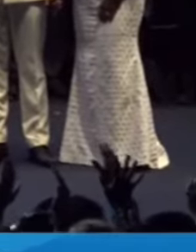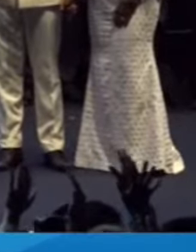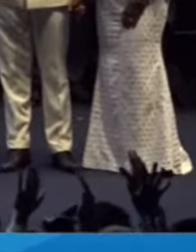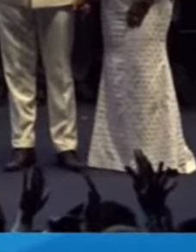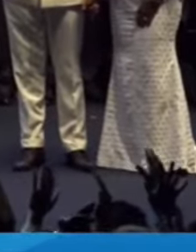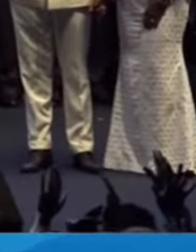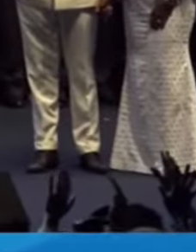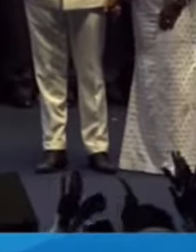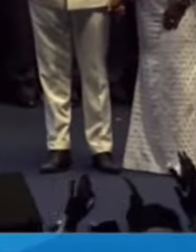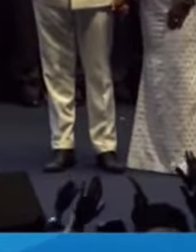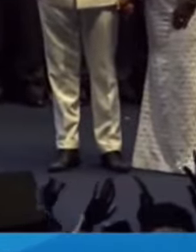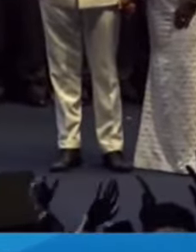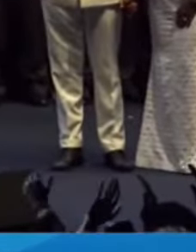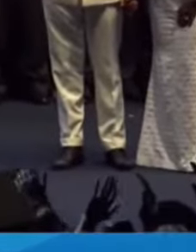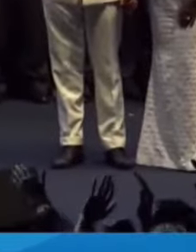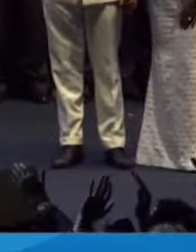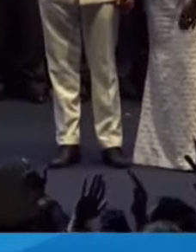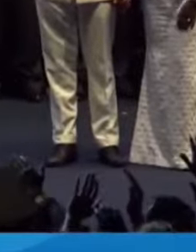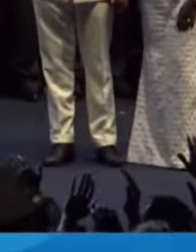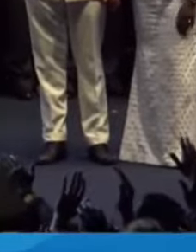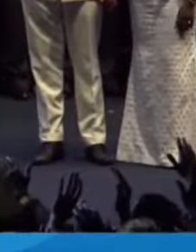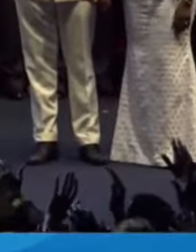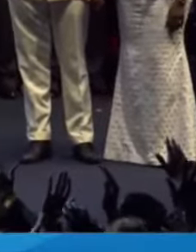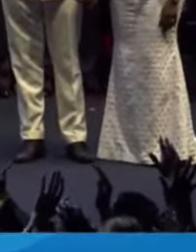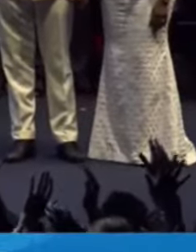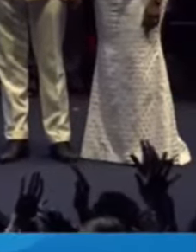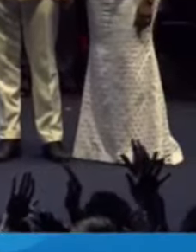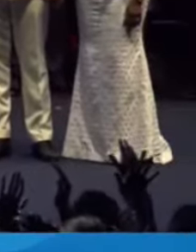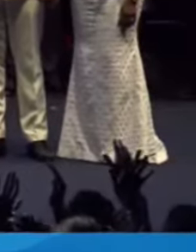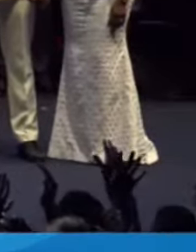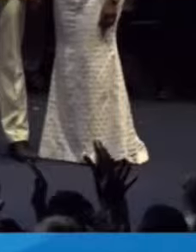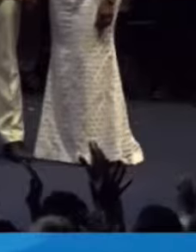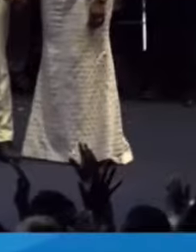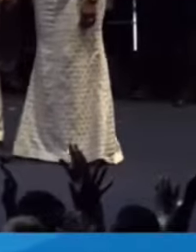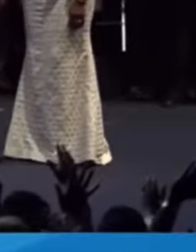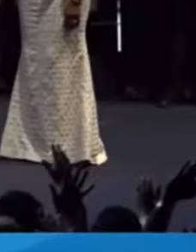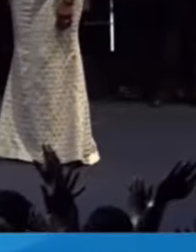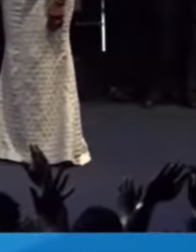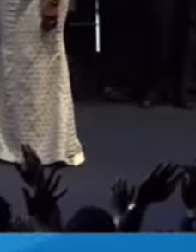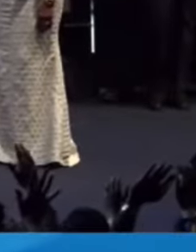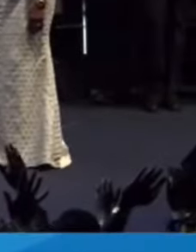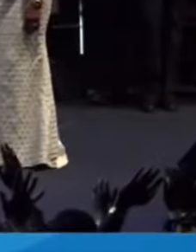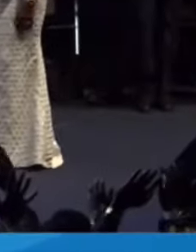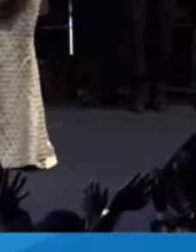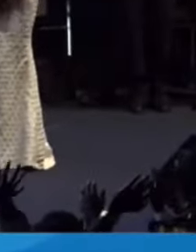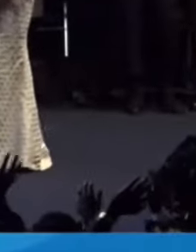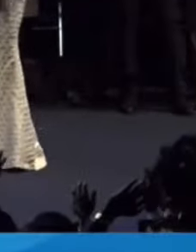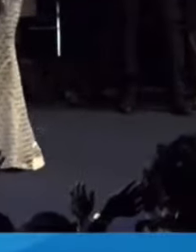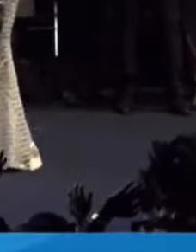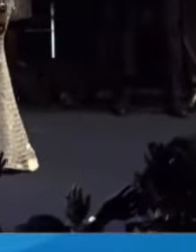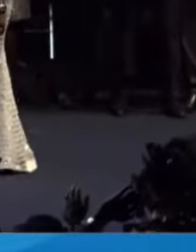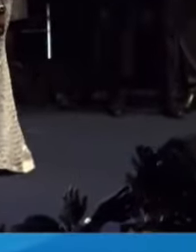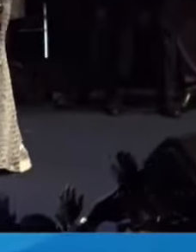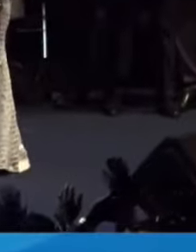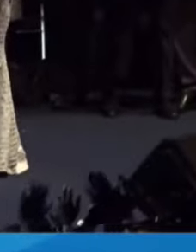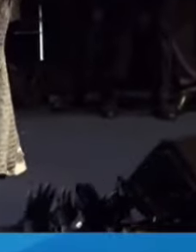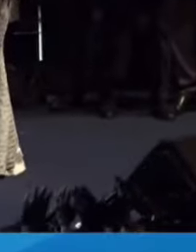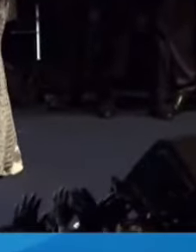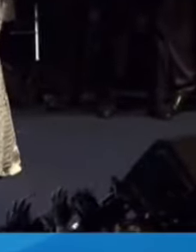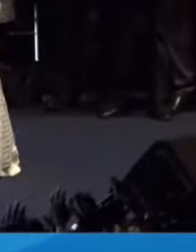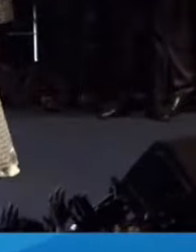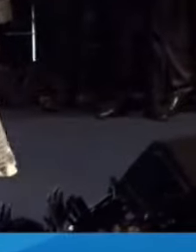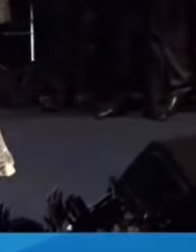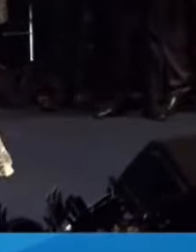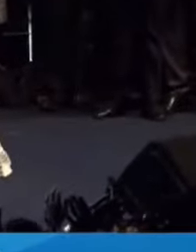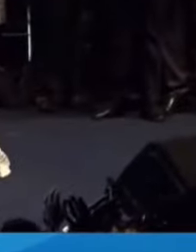mic yeah thank you much better I want the pastors who are on the platform do not lay